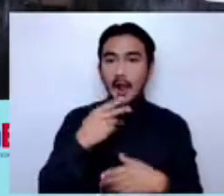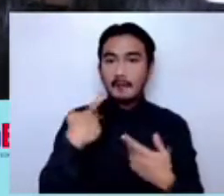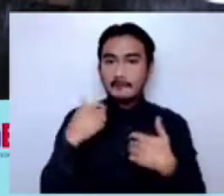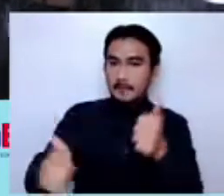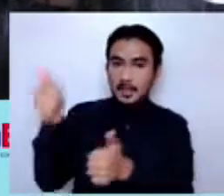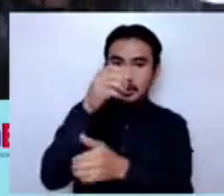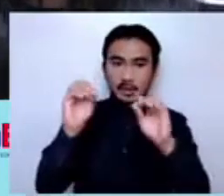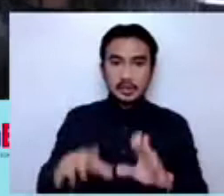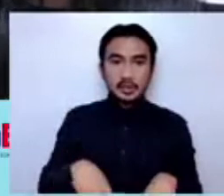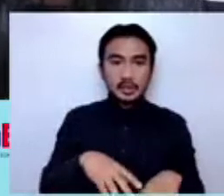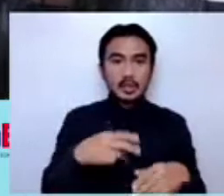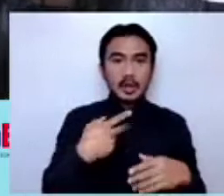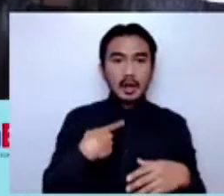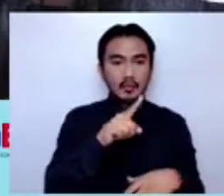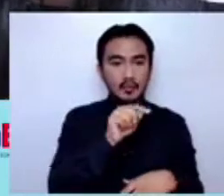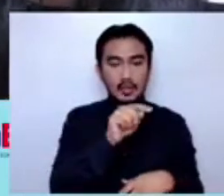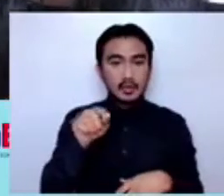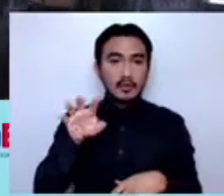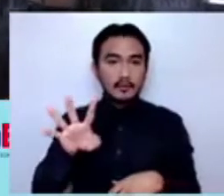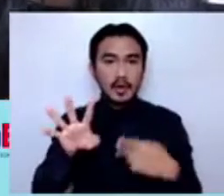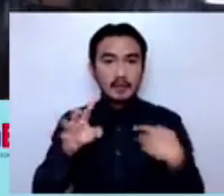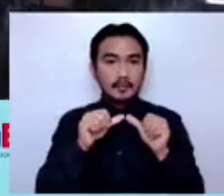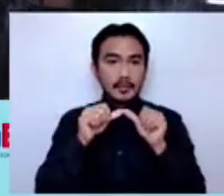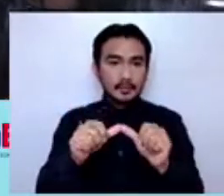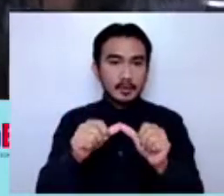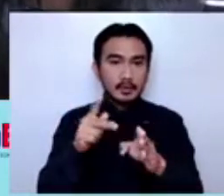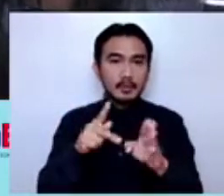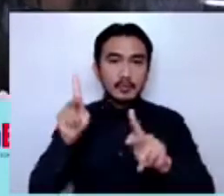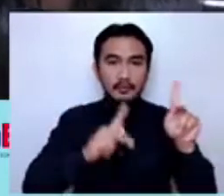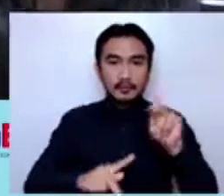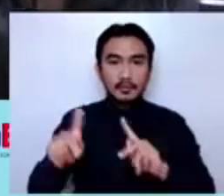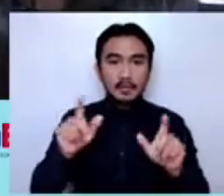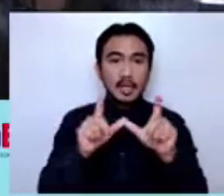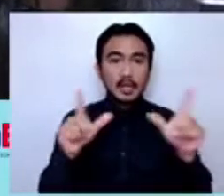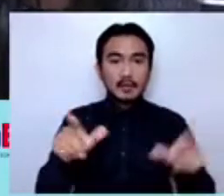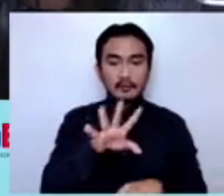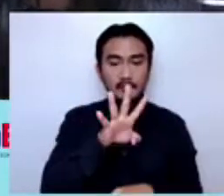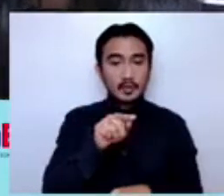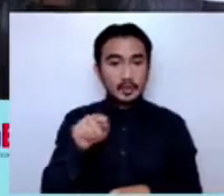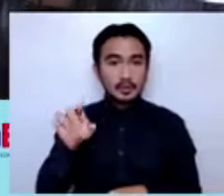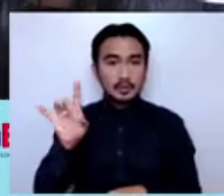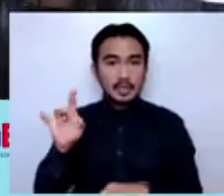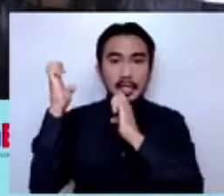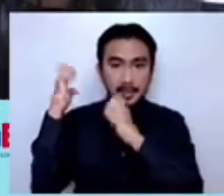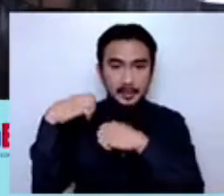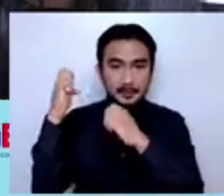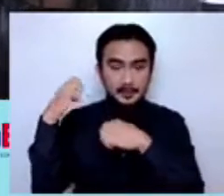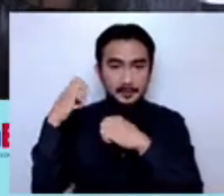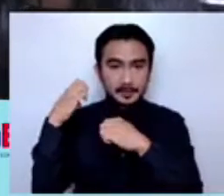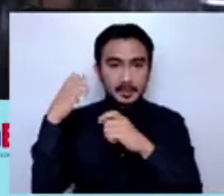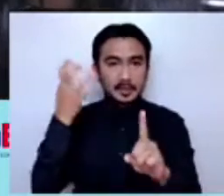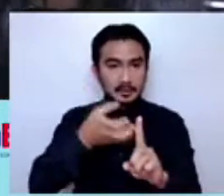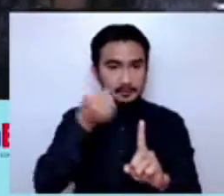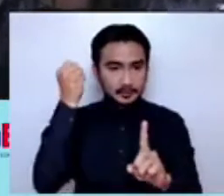your performance continuum will cover levels 4 to 8, and your expected attained level is at least